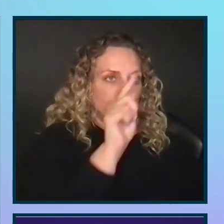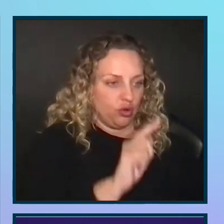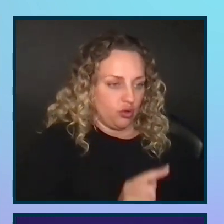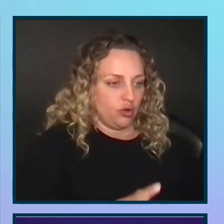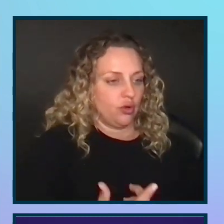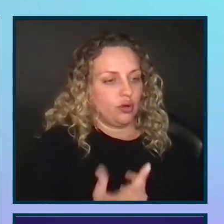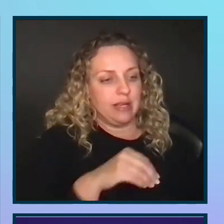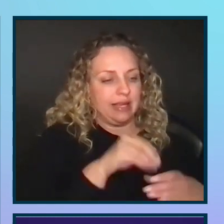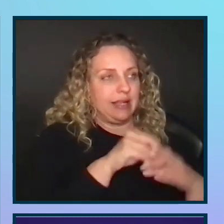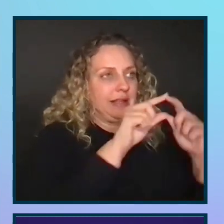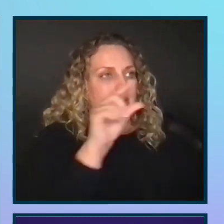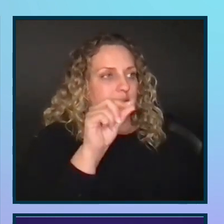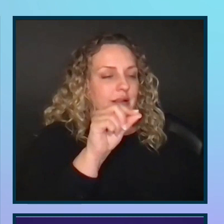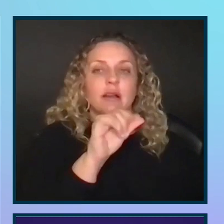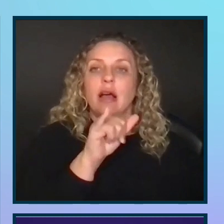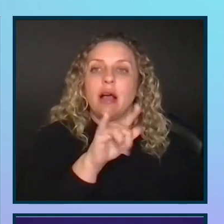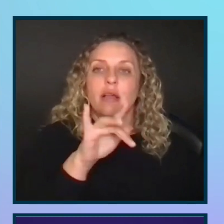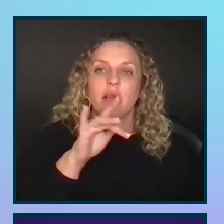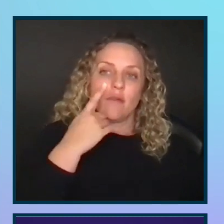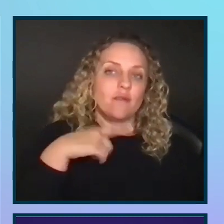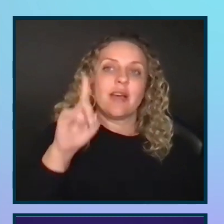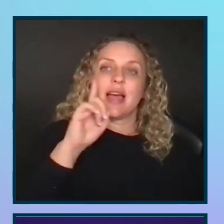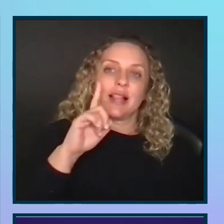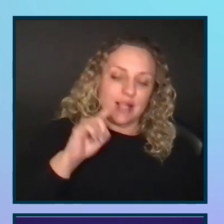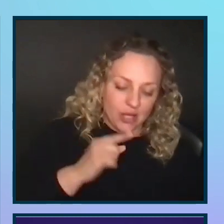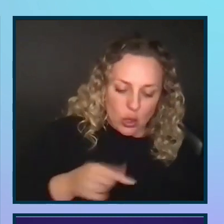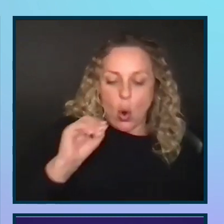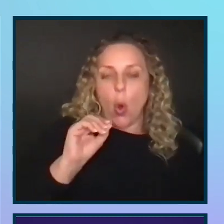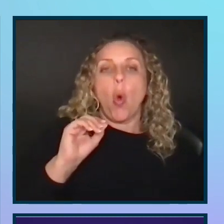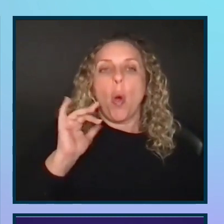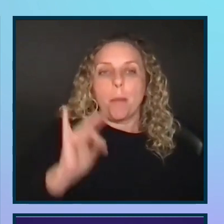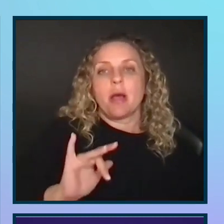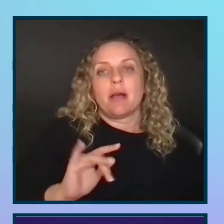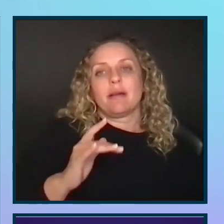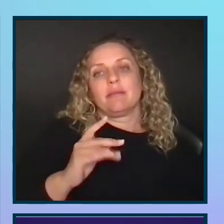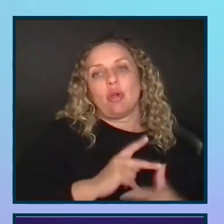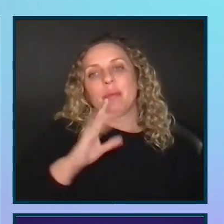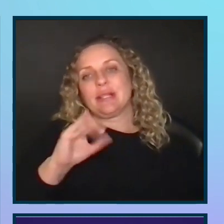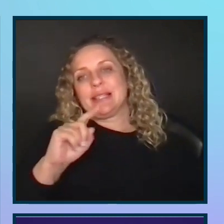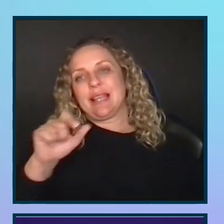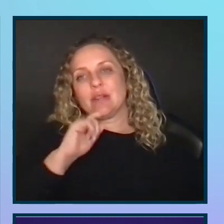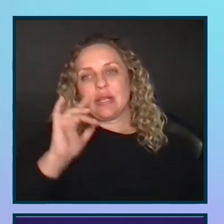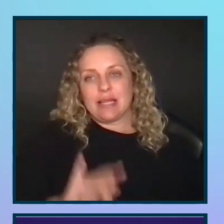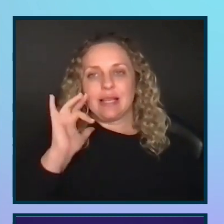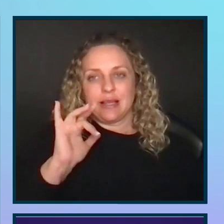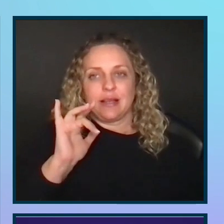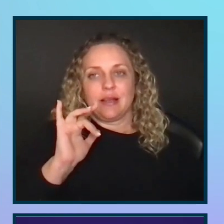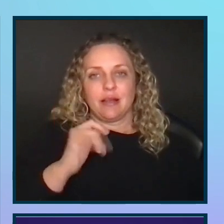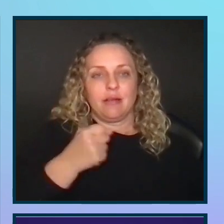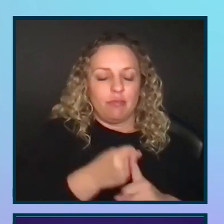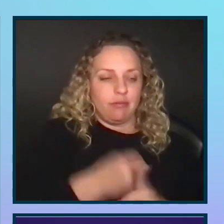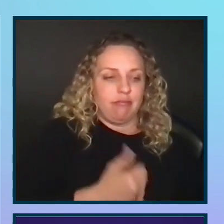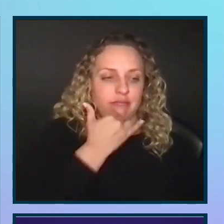inline errors, and then they finally get the go button, the primary CTA, to enable, only to hit it to then get hit with more